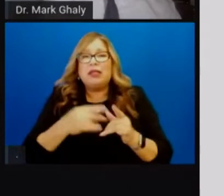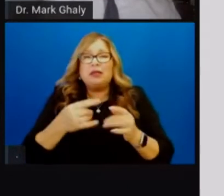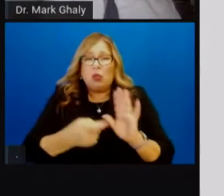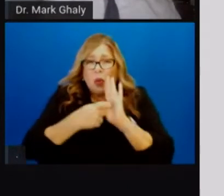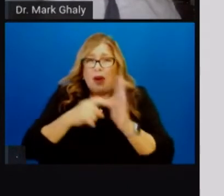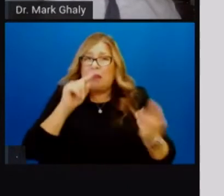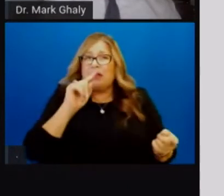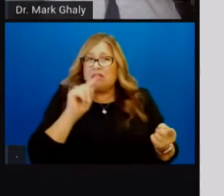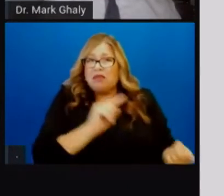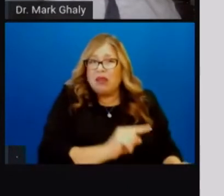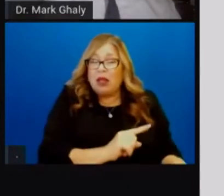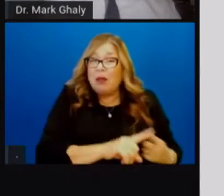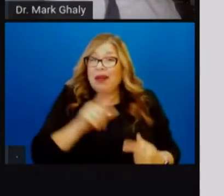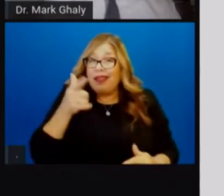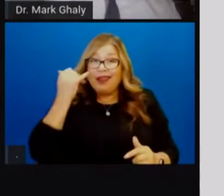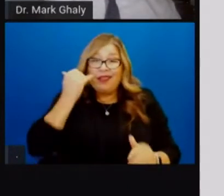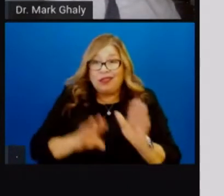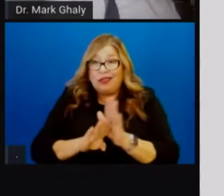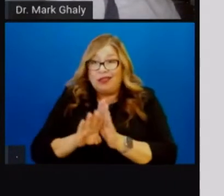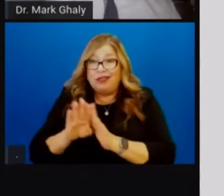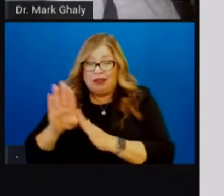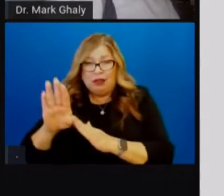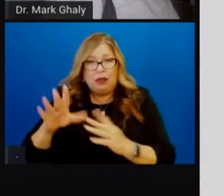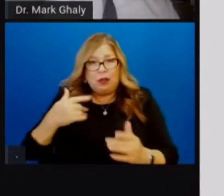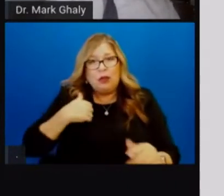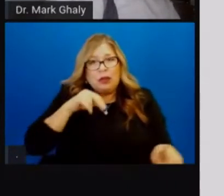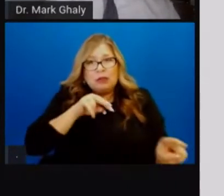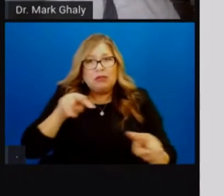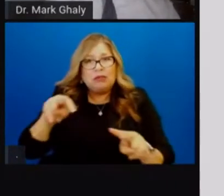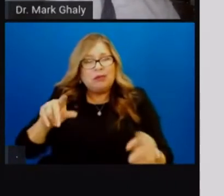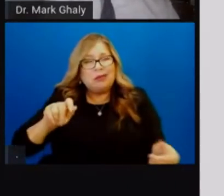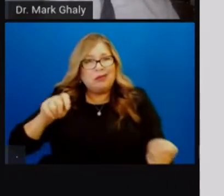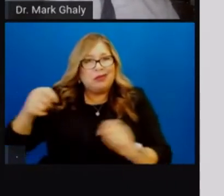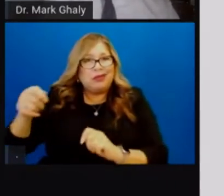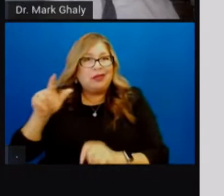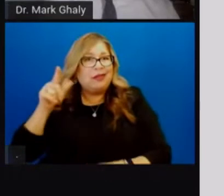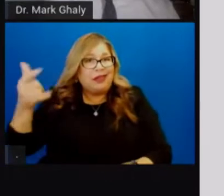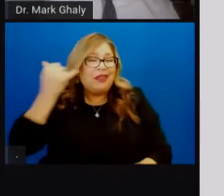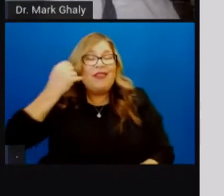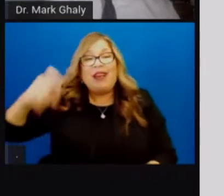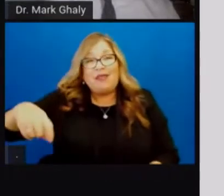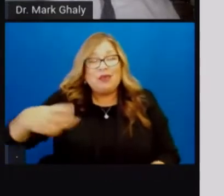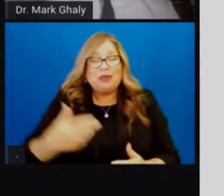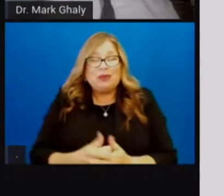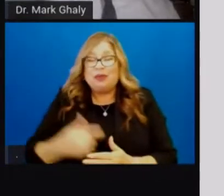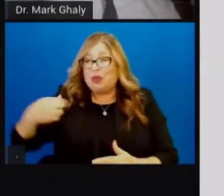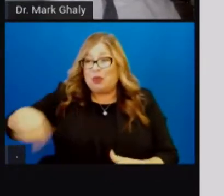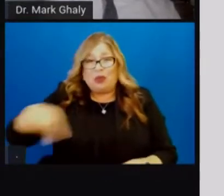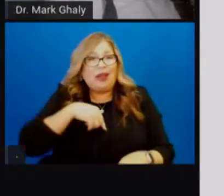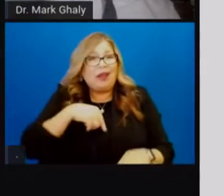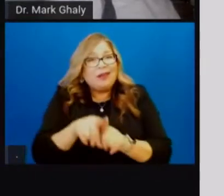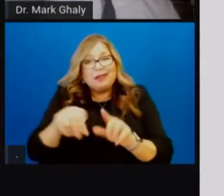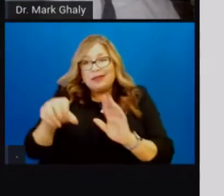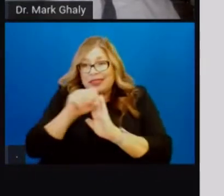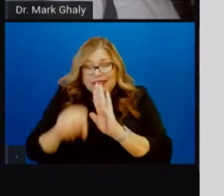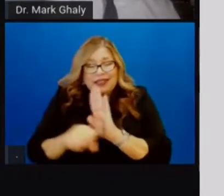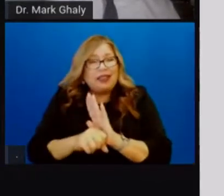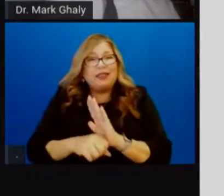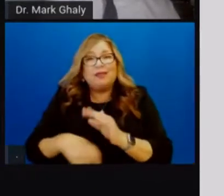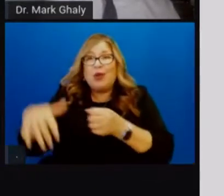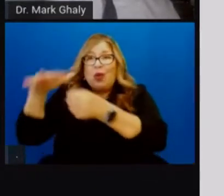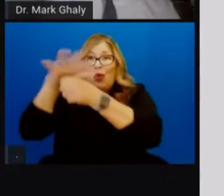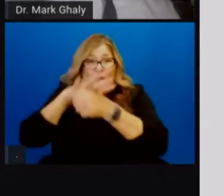those risks and concerns moving forward? And we will continue as a state, as local health jurisdictions, to